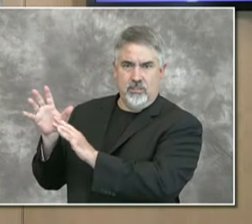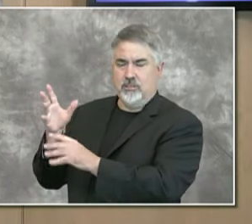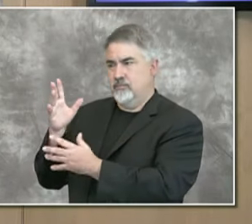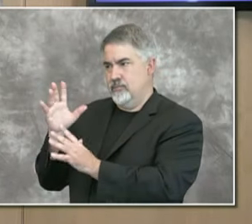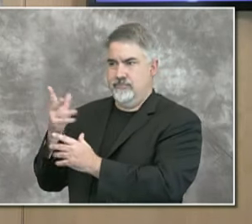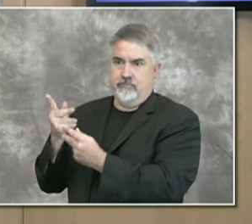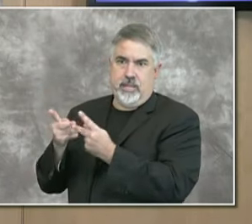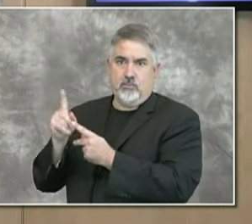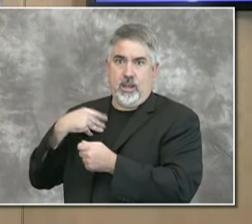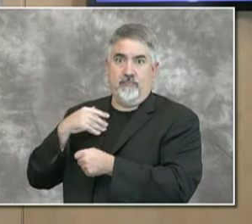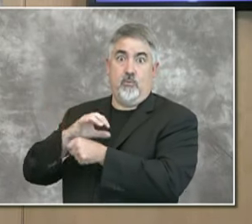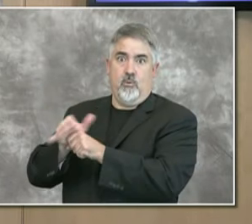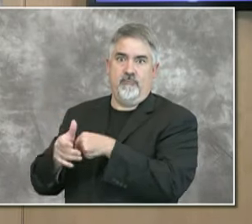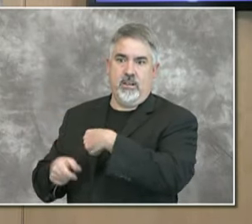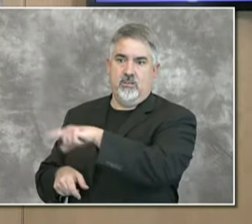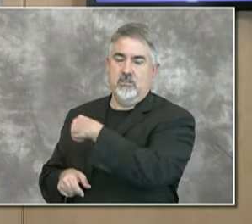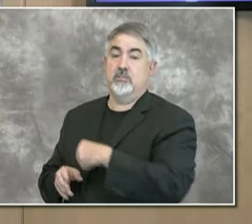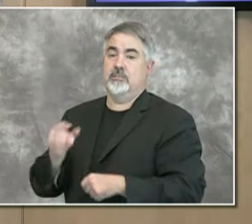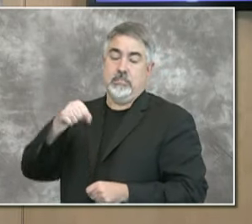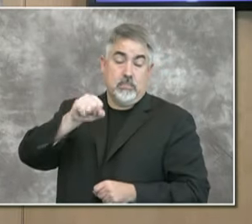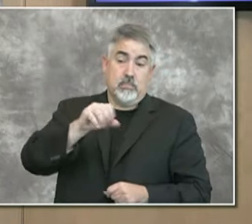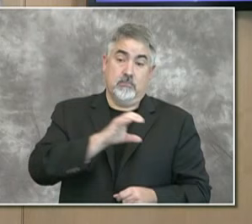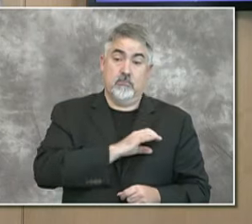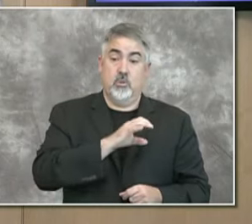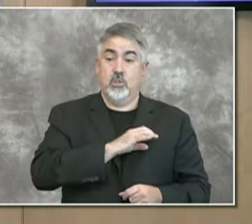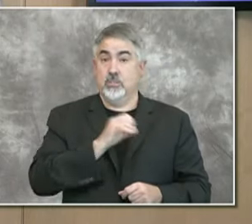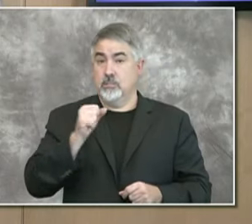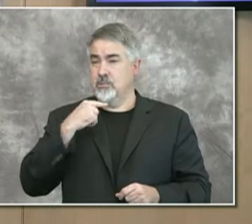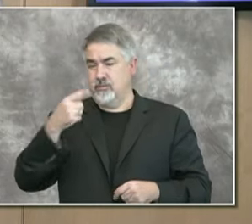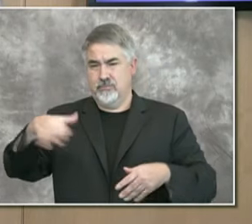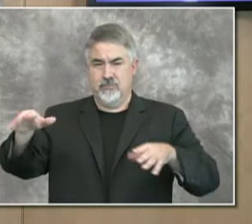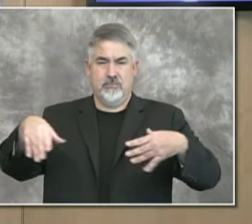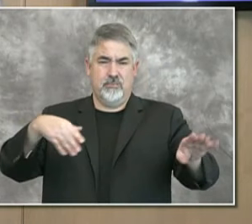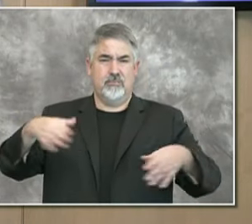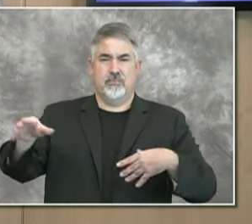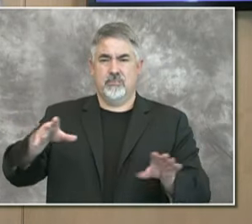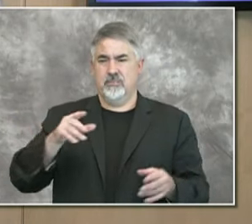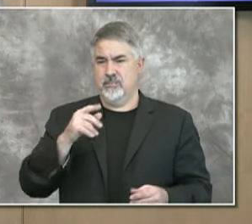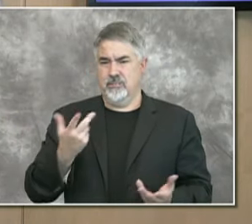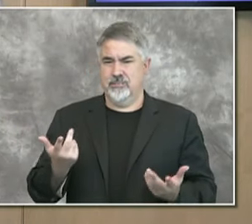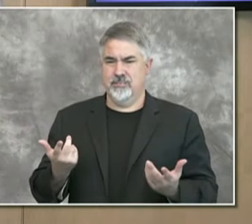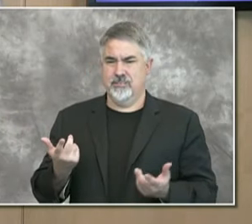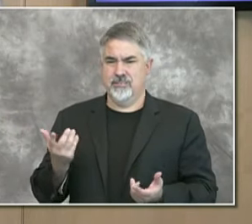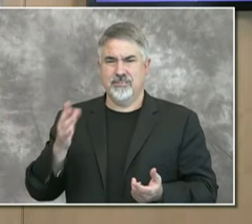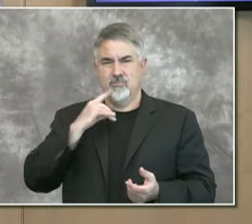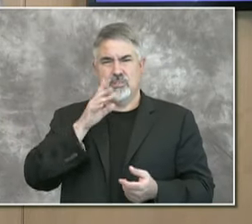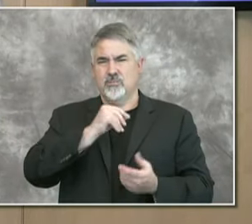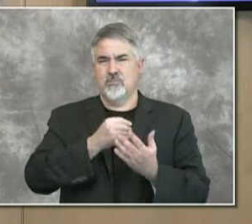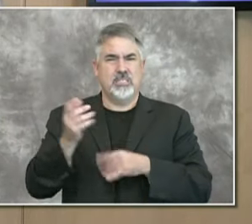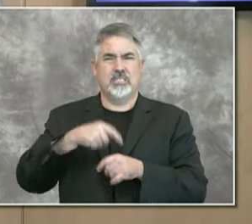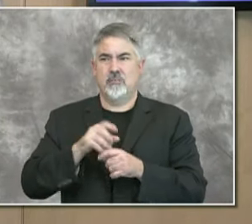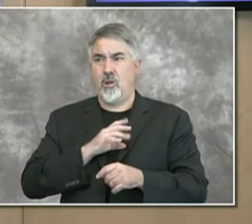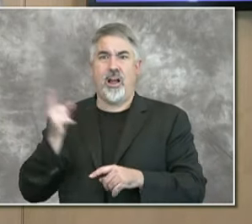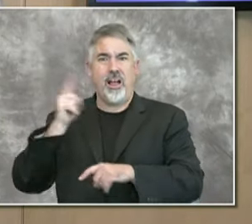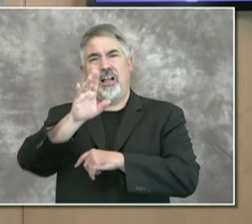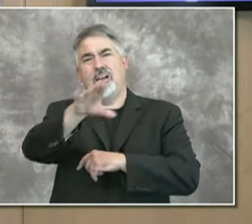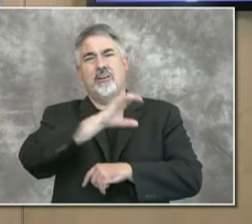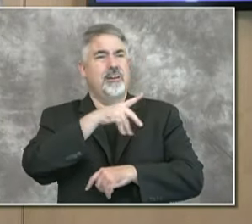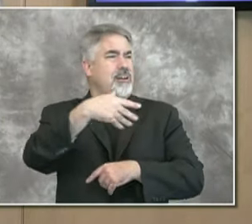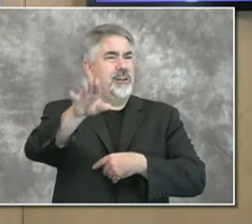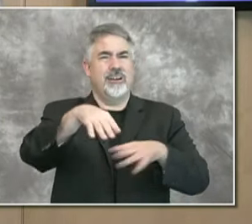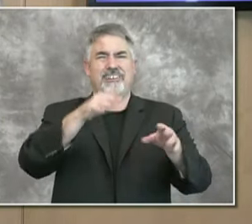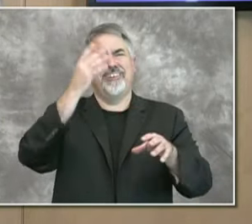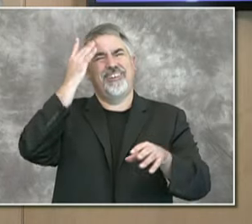concerns. Again, not what we want law enforcement to be having to be dealing with these days. And so we continue to provide updates